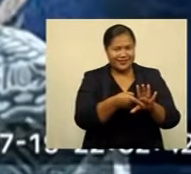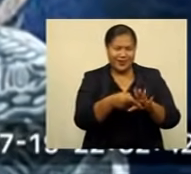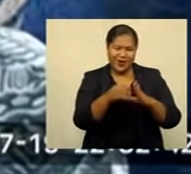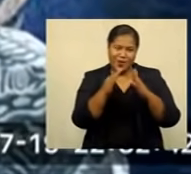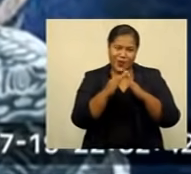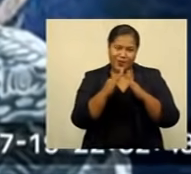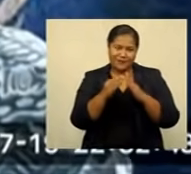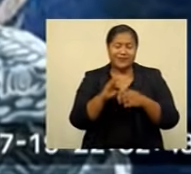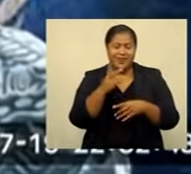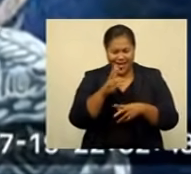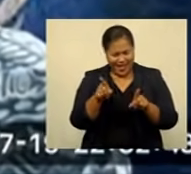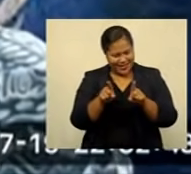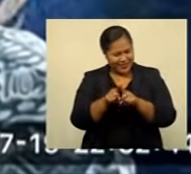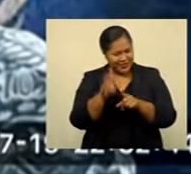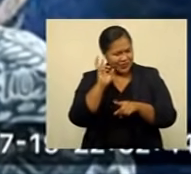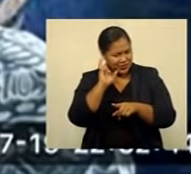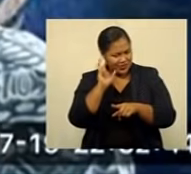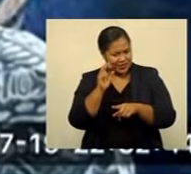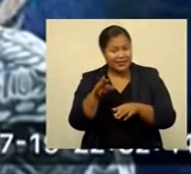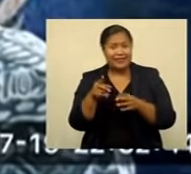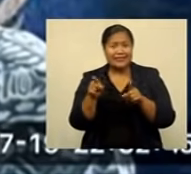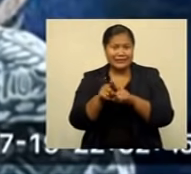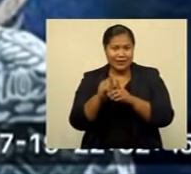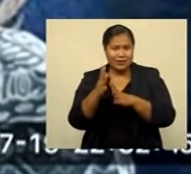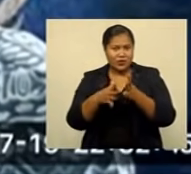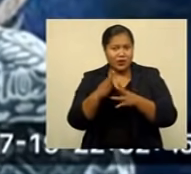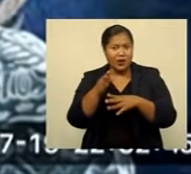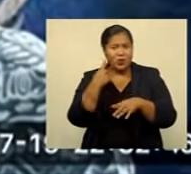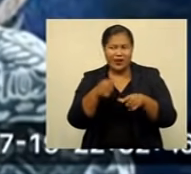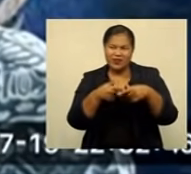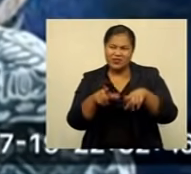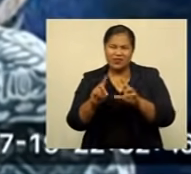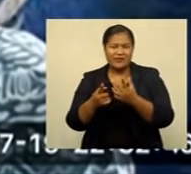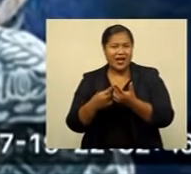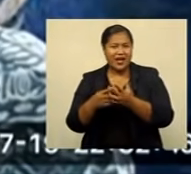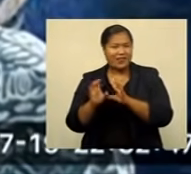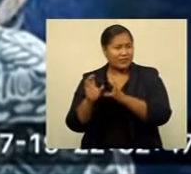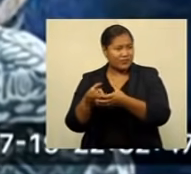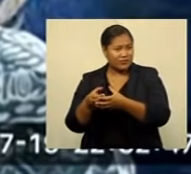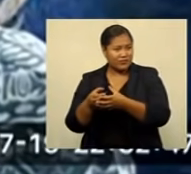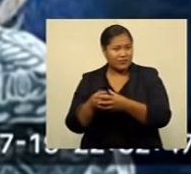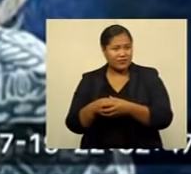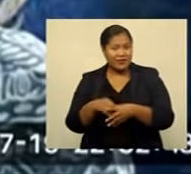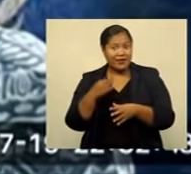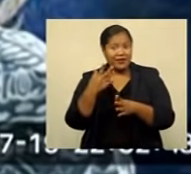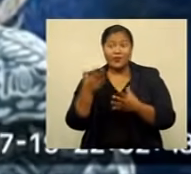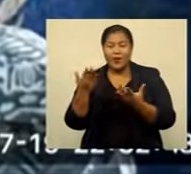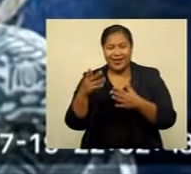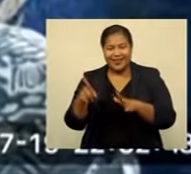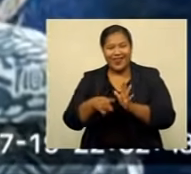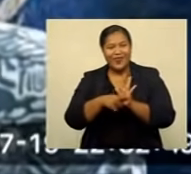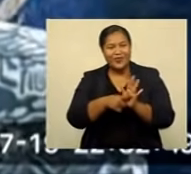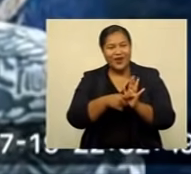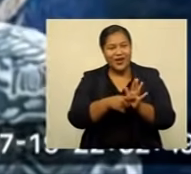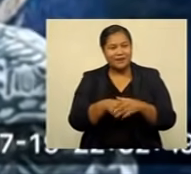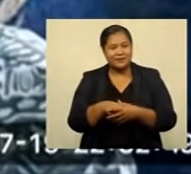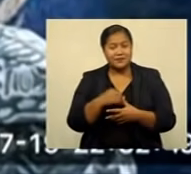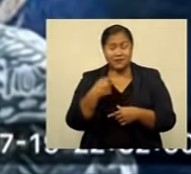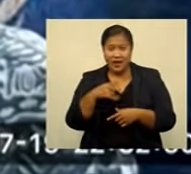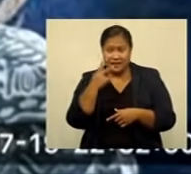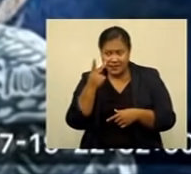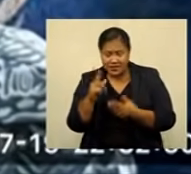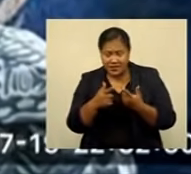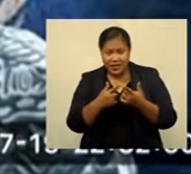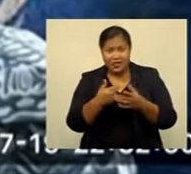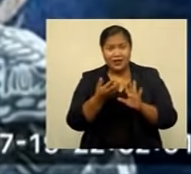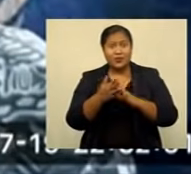heard similar stories when I traveled to an informal settlement on the outskirts of Toka. I visited another